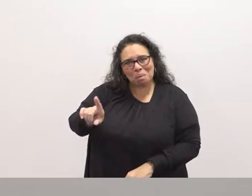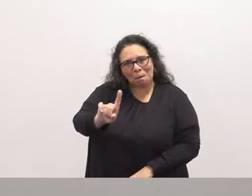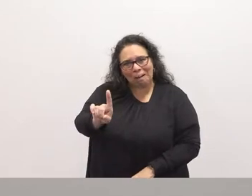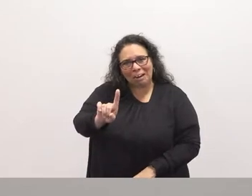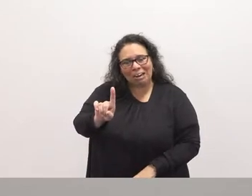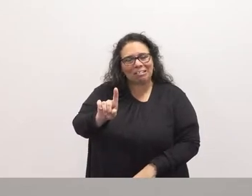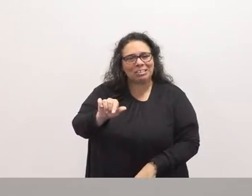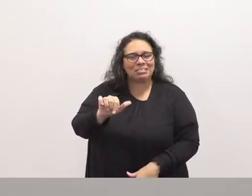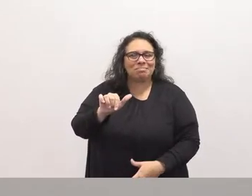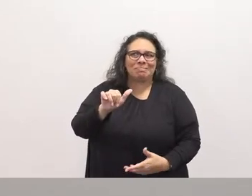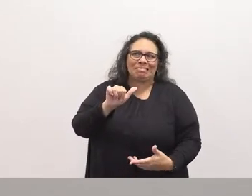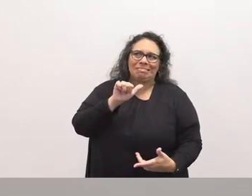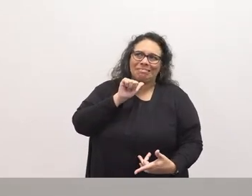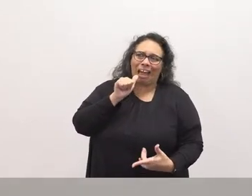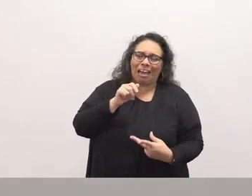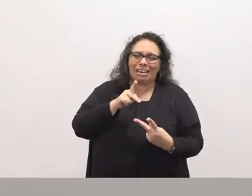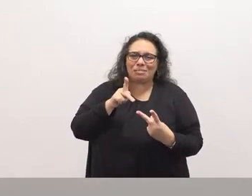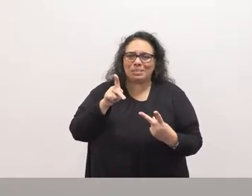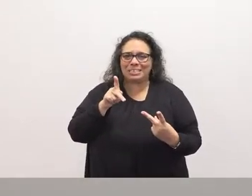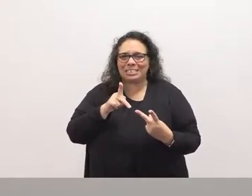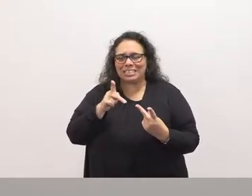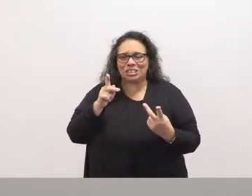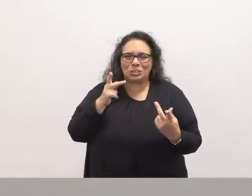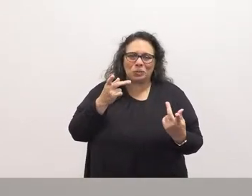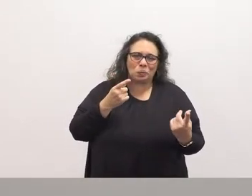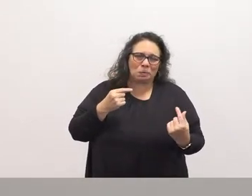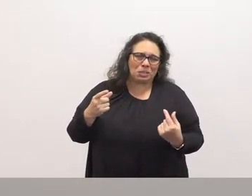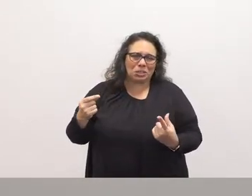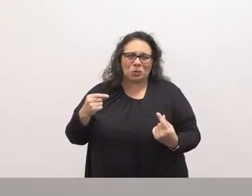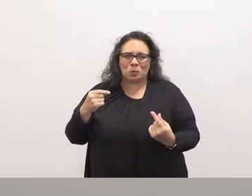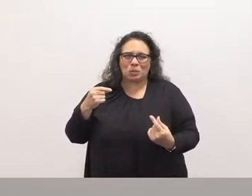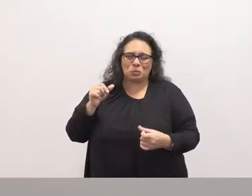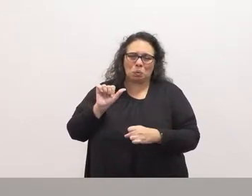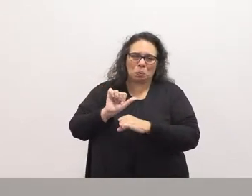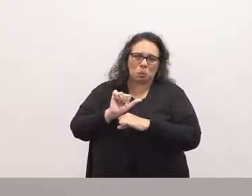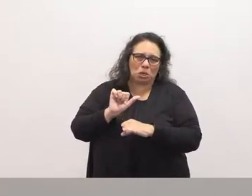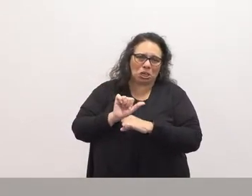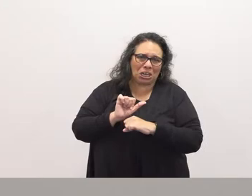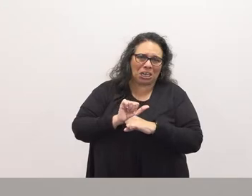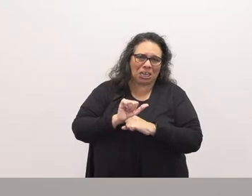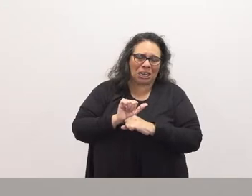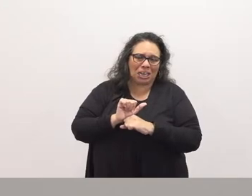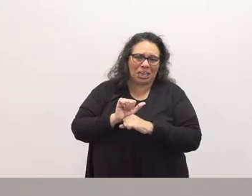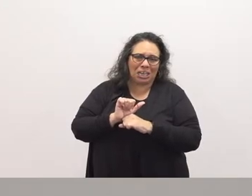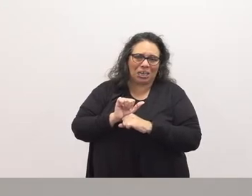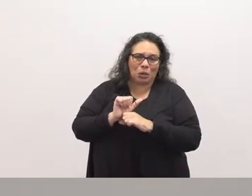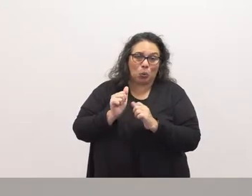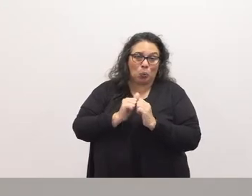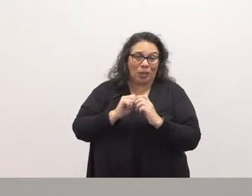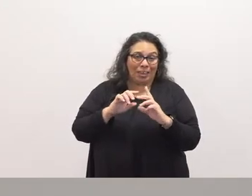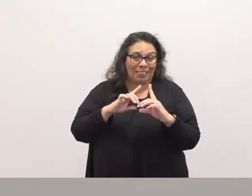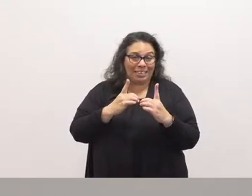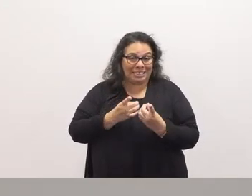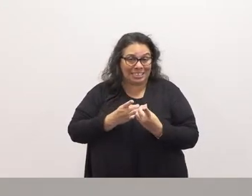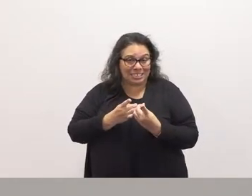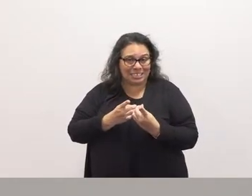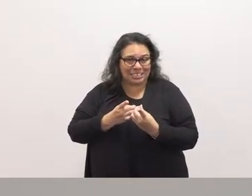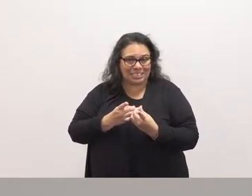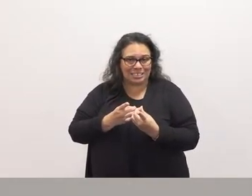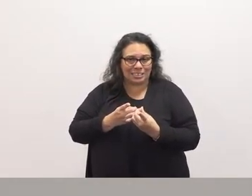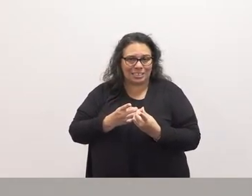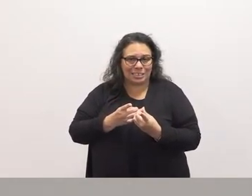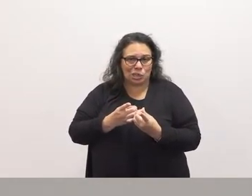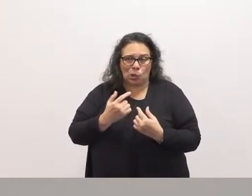doesn't put us in a position where what we're doing is working closely with the district. We're more in an approval